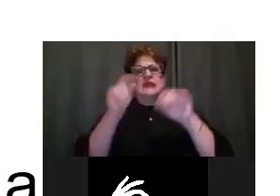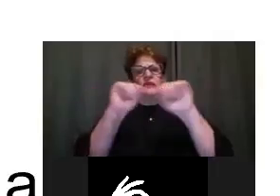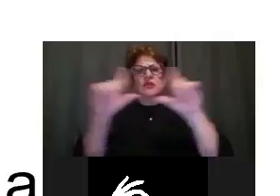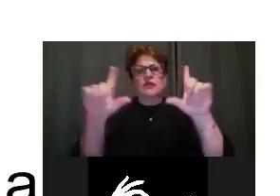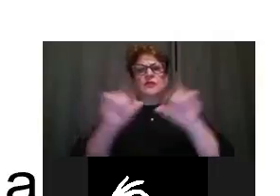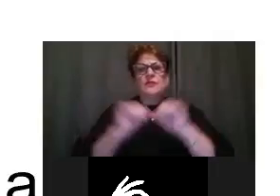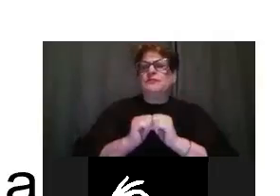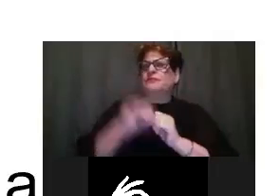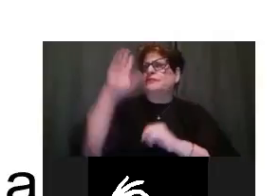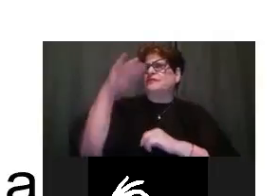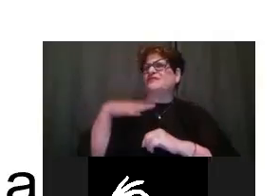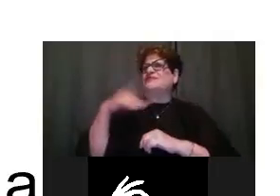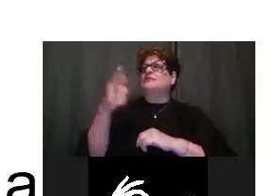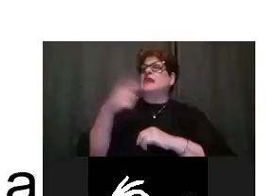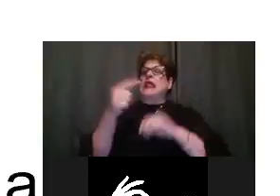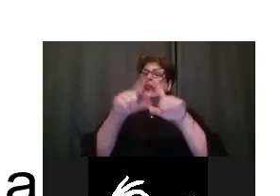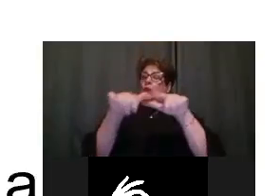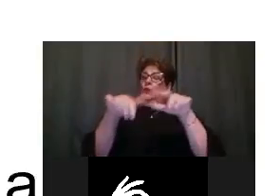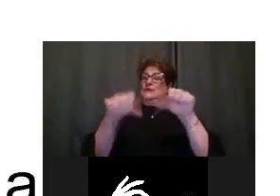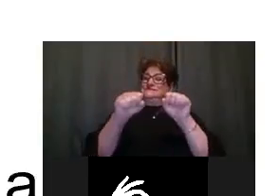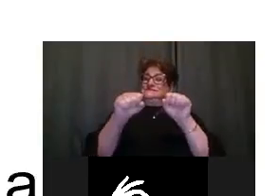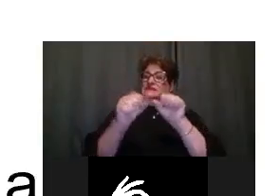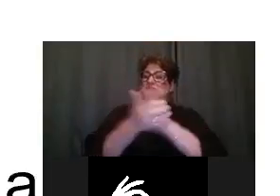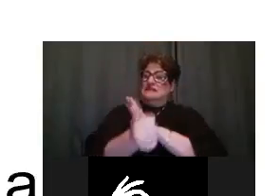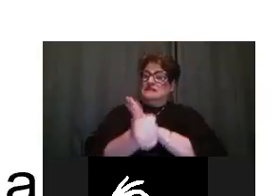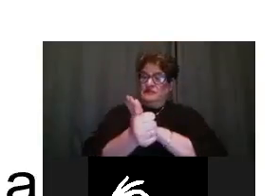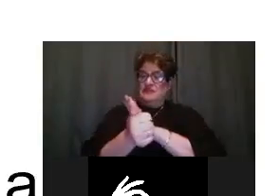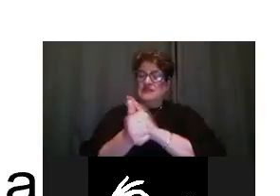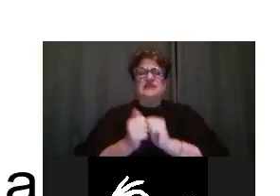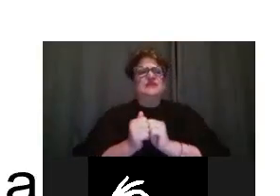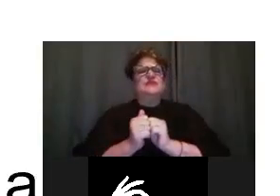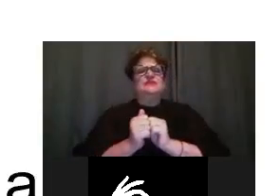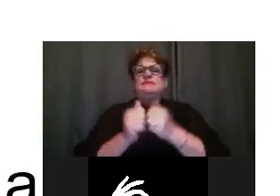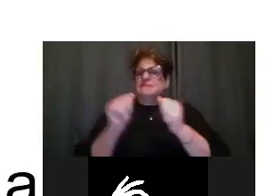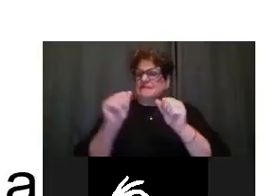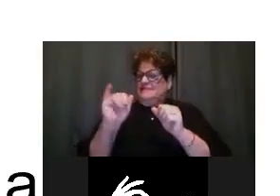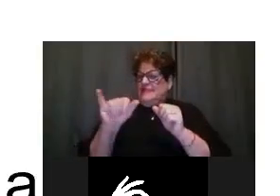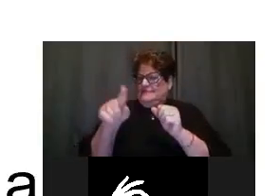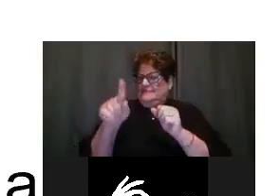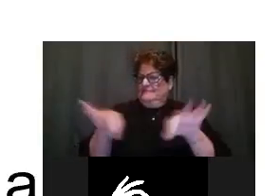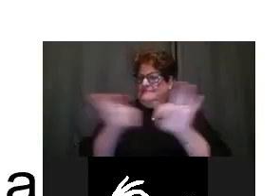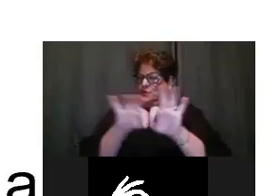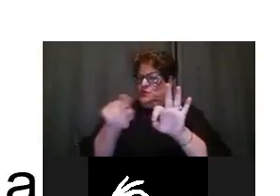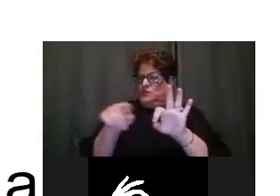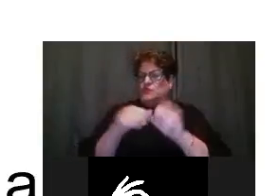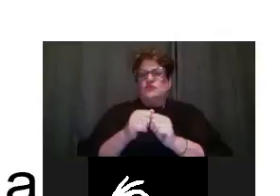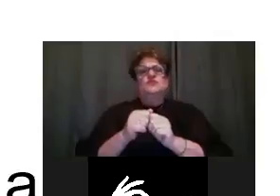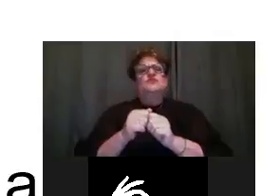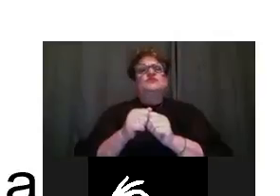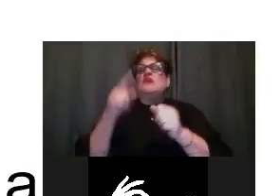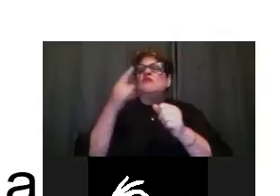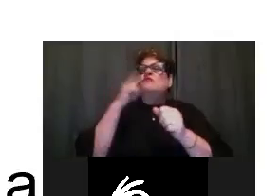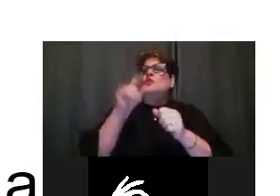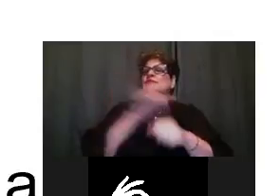Linguistic competency is another important part, which is the ability of an organization and its staff to